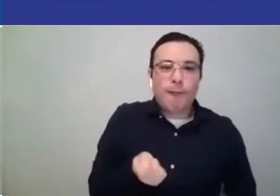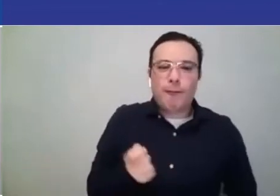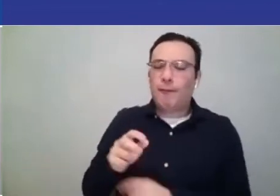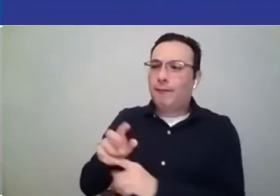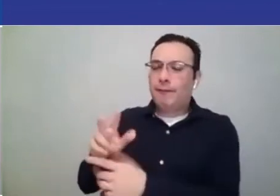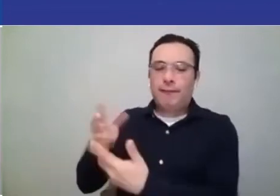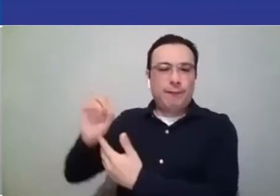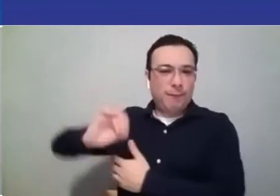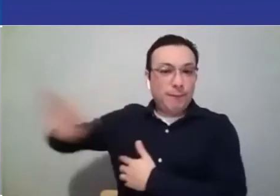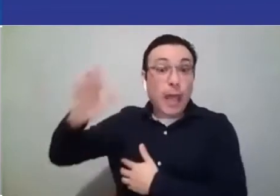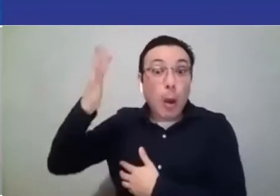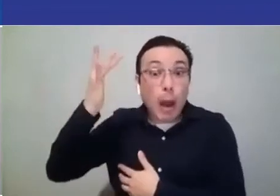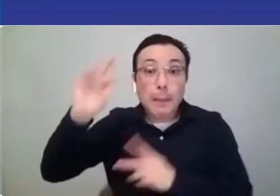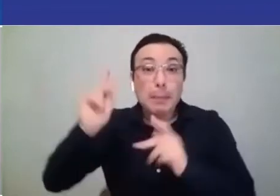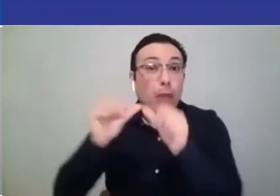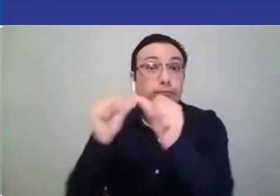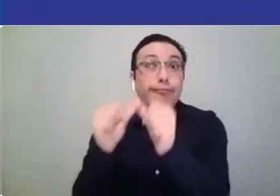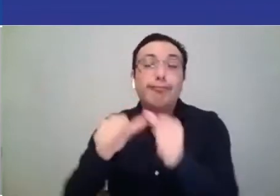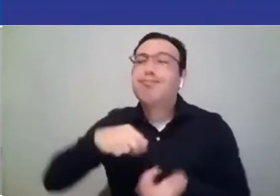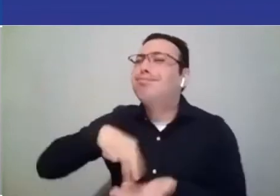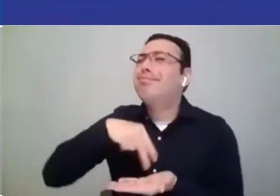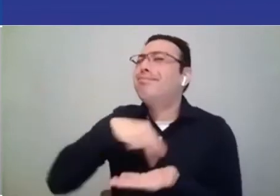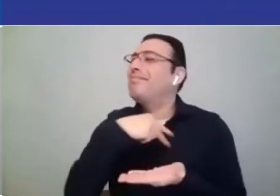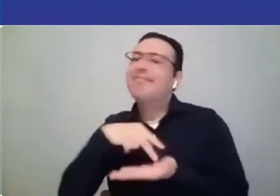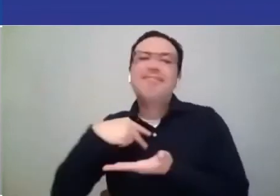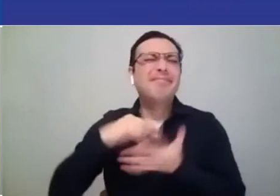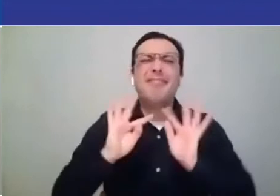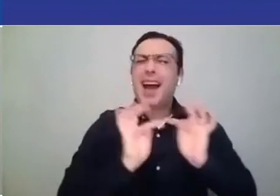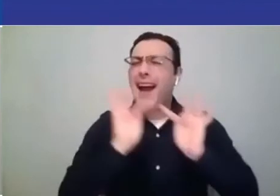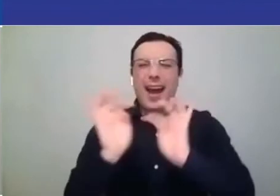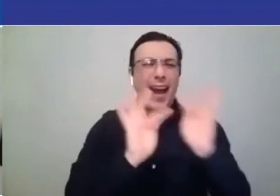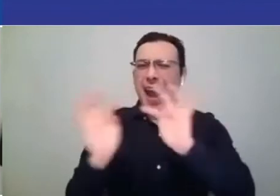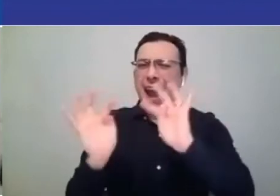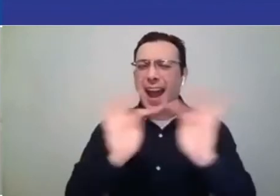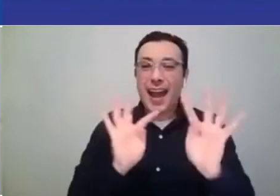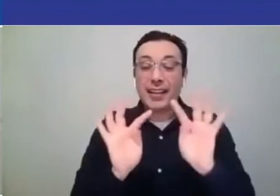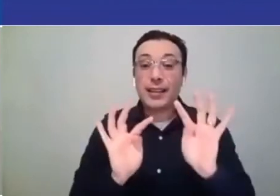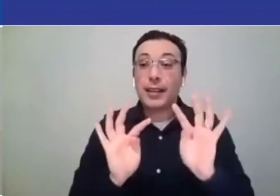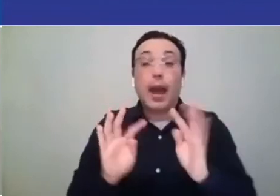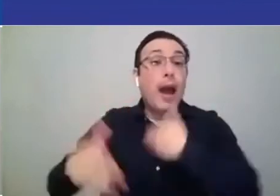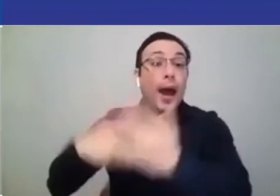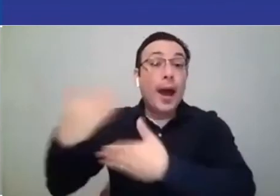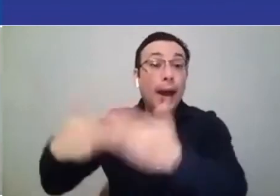stop dancing. So they banned music. And I was like, I was so surprised. I'm like,